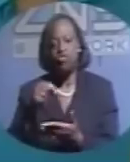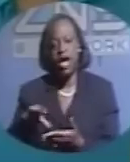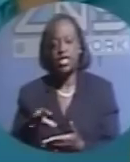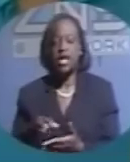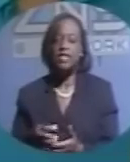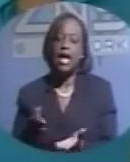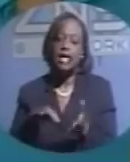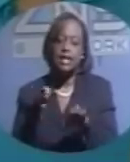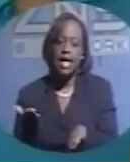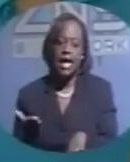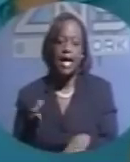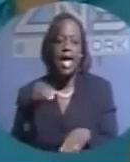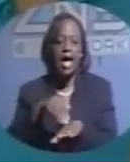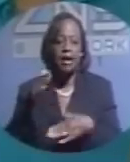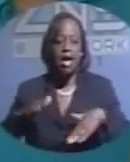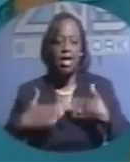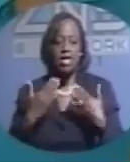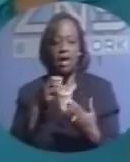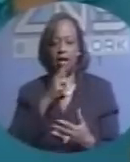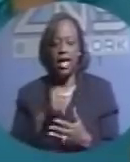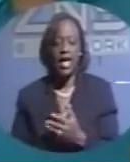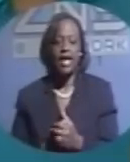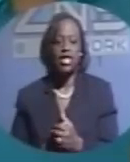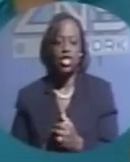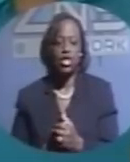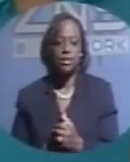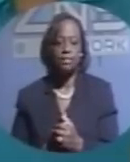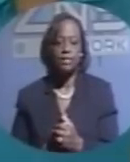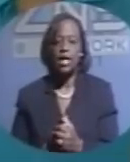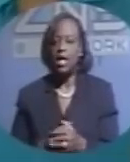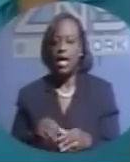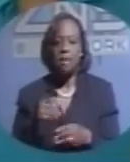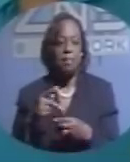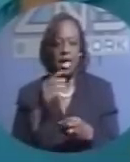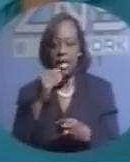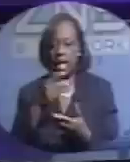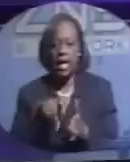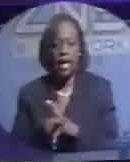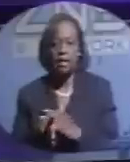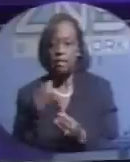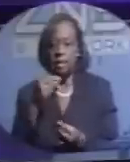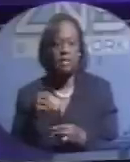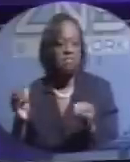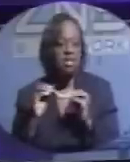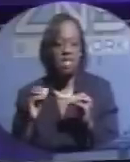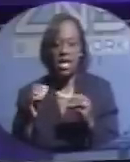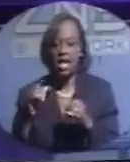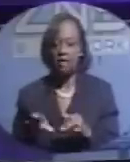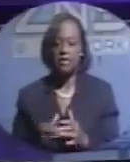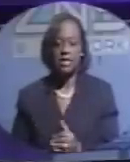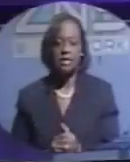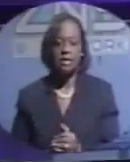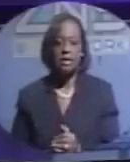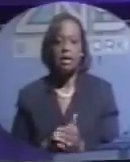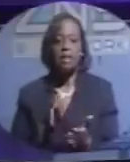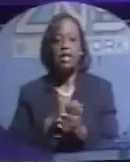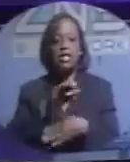age. If we kill out the babies, we eat all the adults, we have nothing left for the future. And that's a look at news this